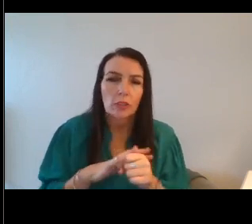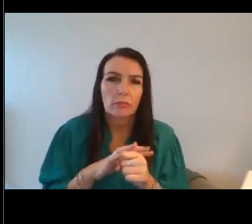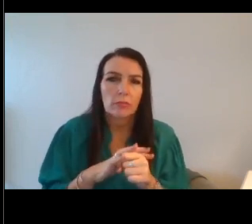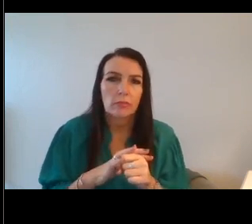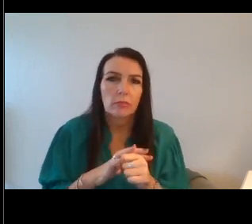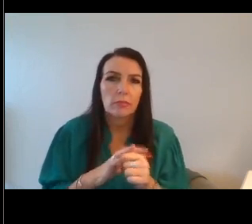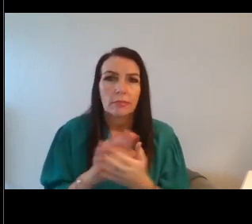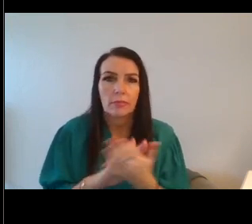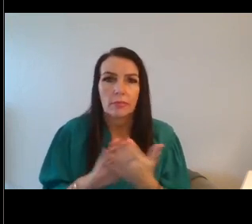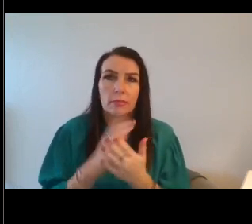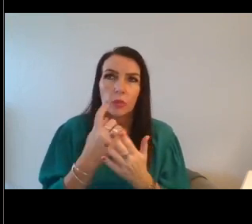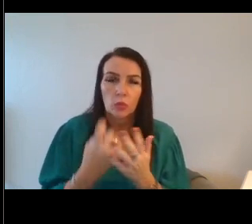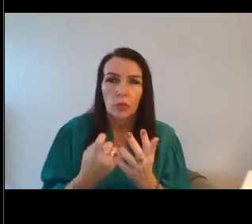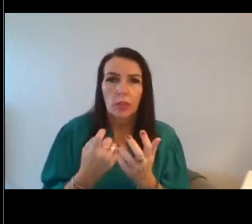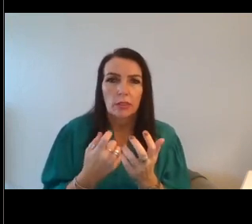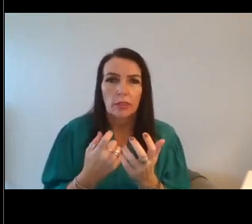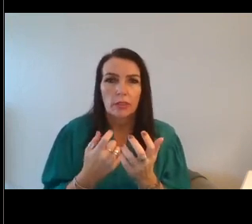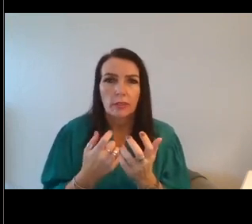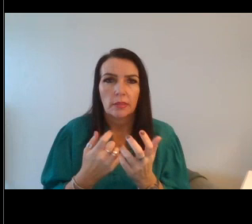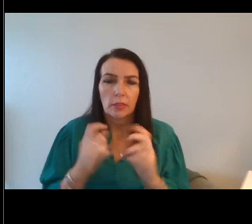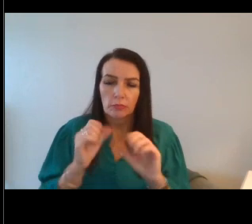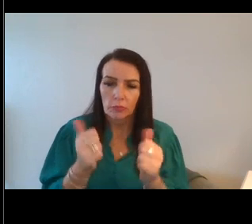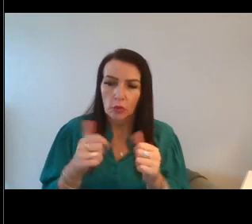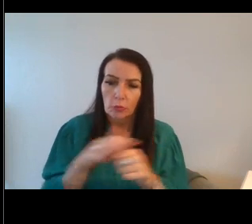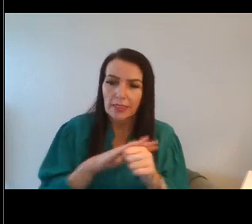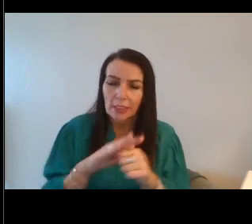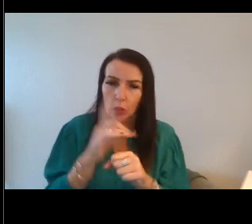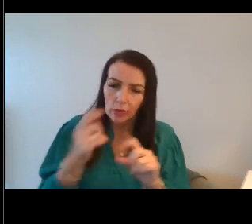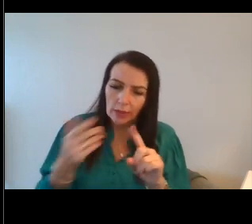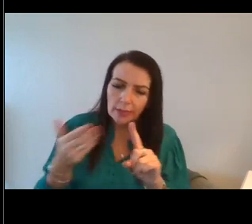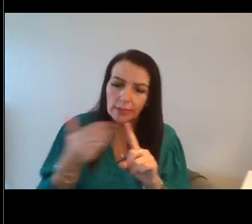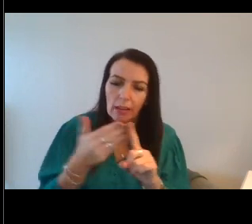actually, you're well positioned to target